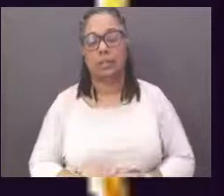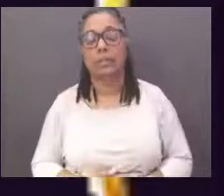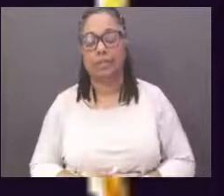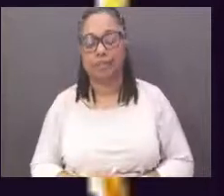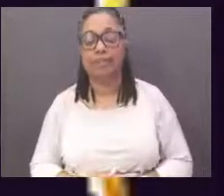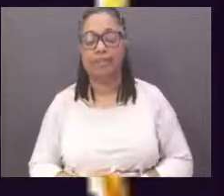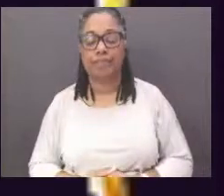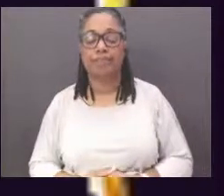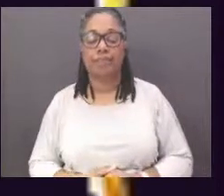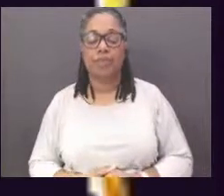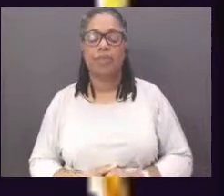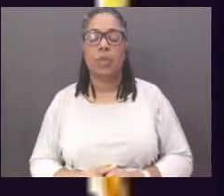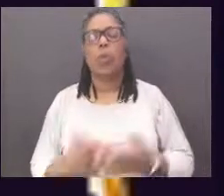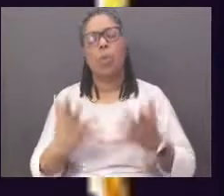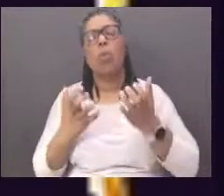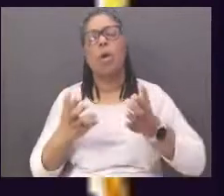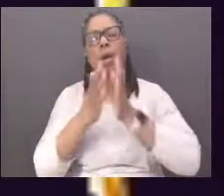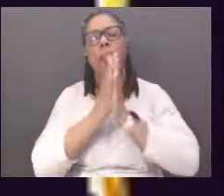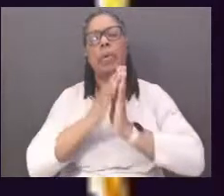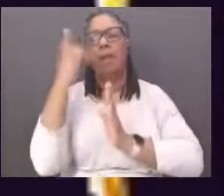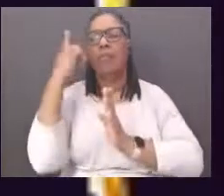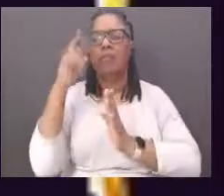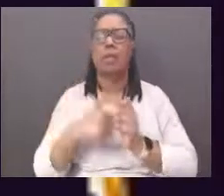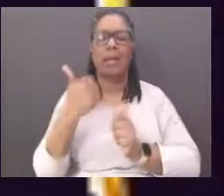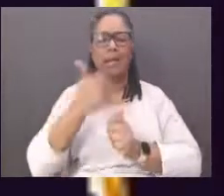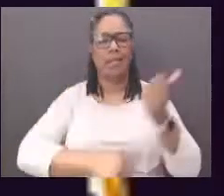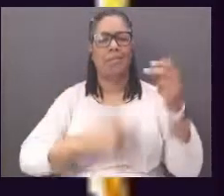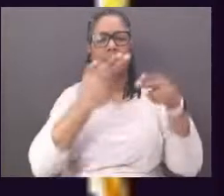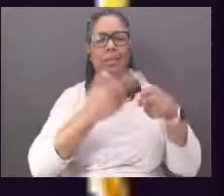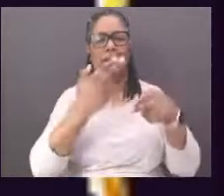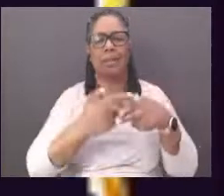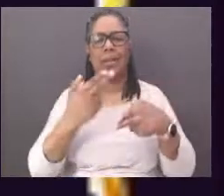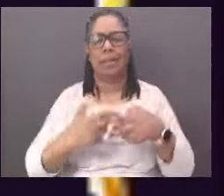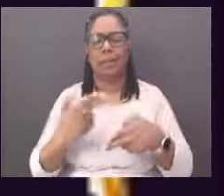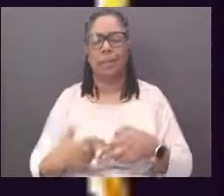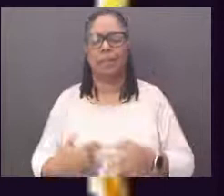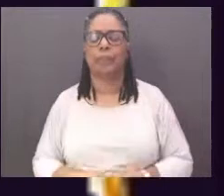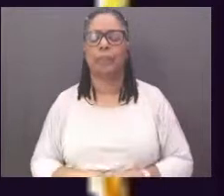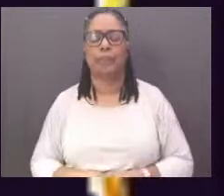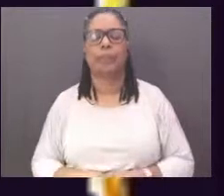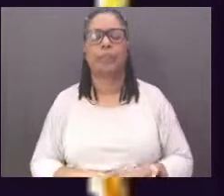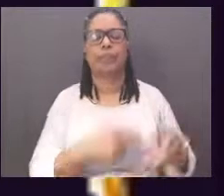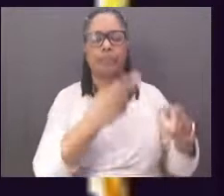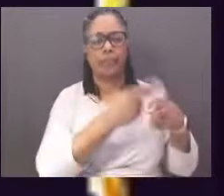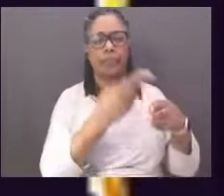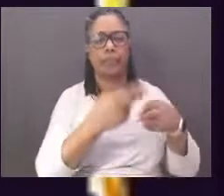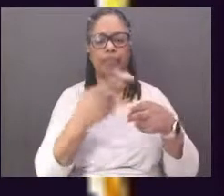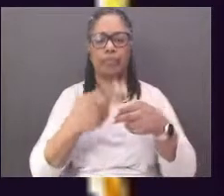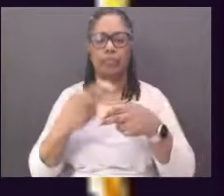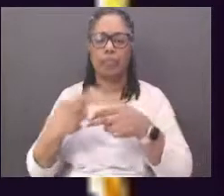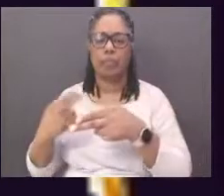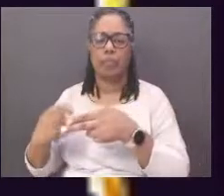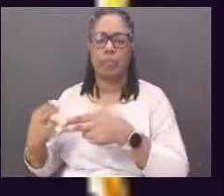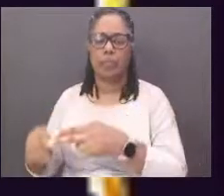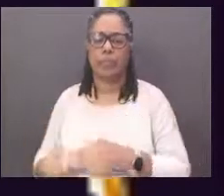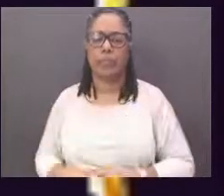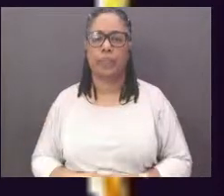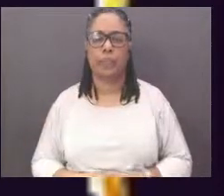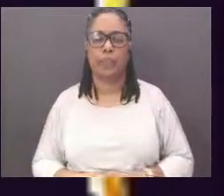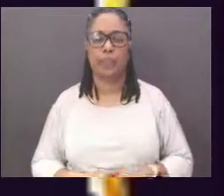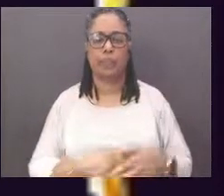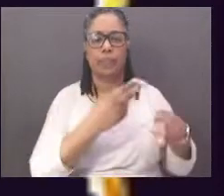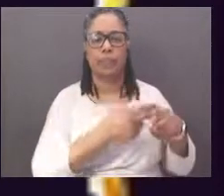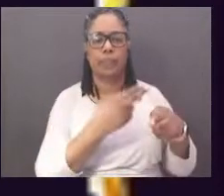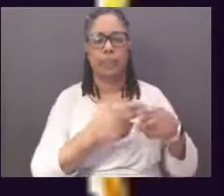in prayer for the persons that we have listed here. Virginia Carson, Shirley Madden, Ashley Murphy, Andrea